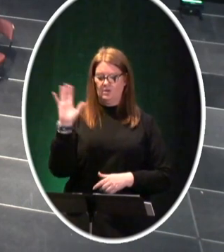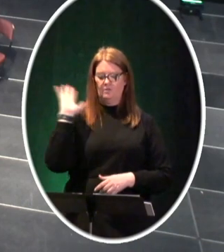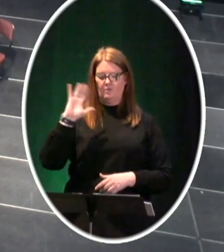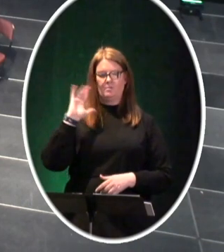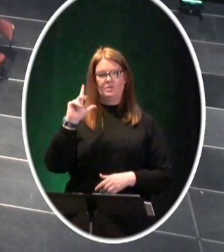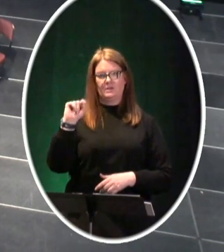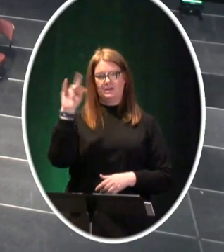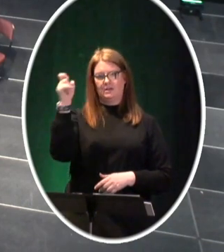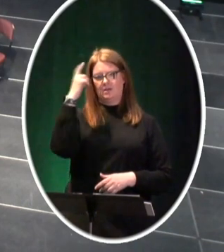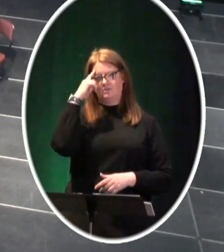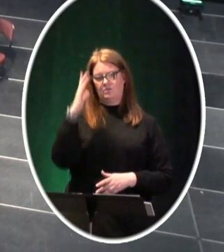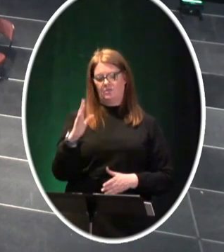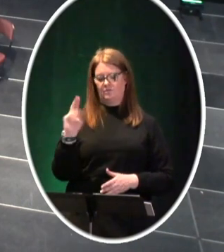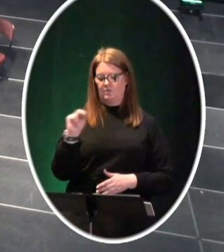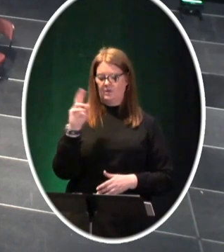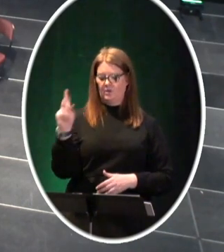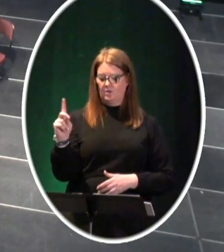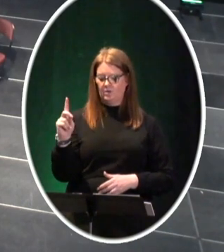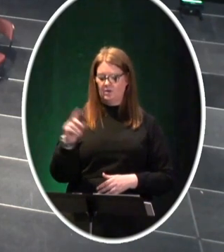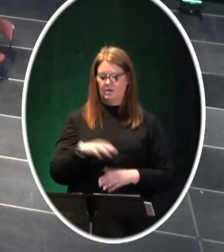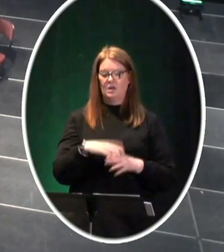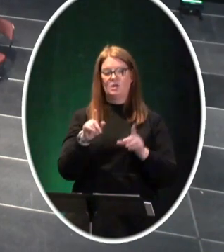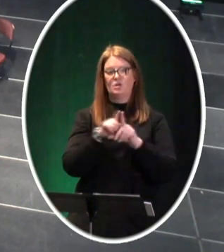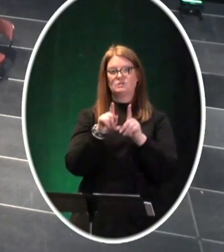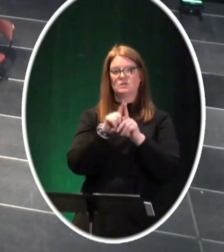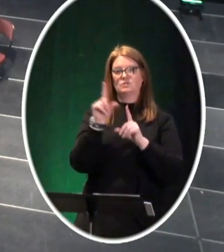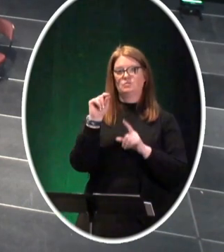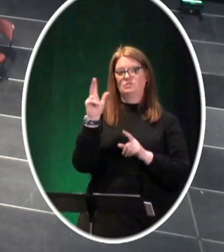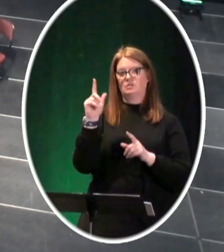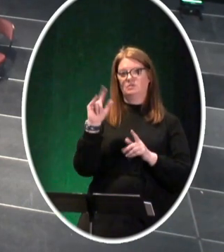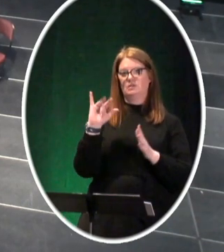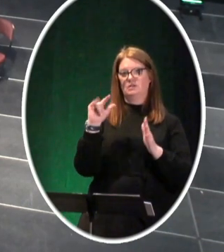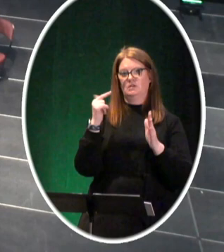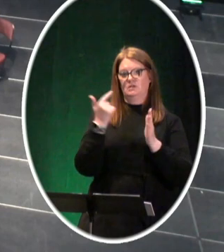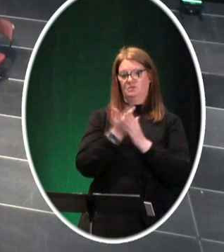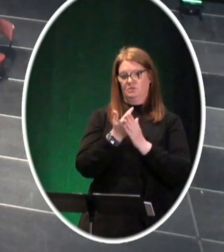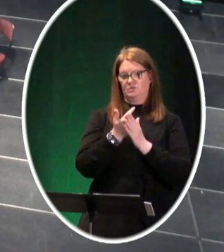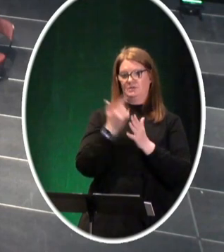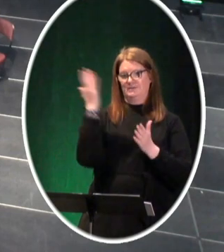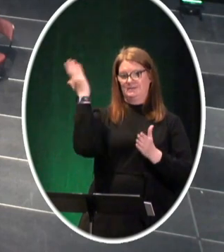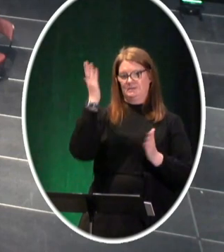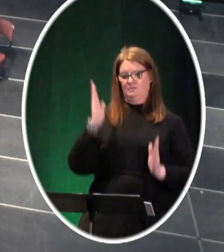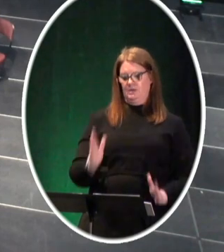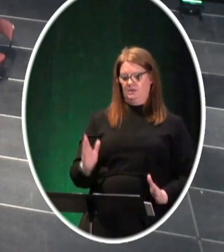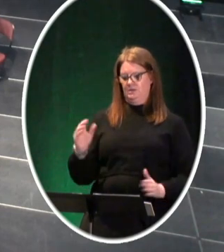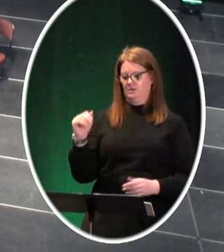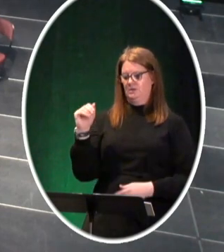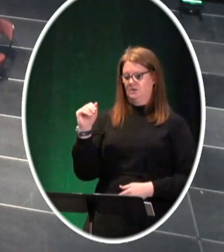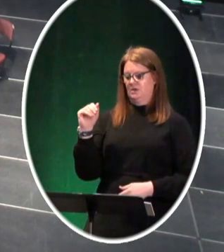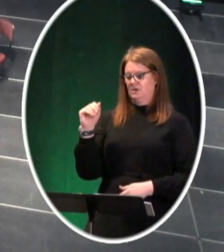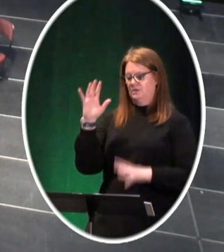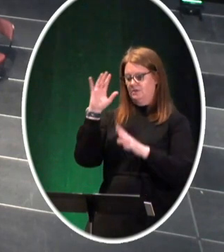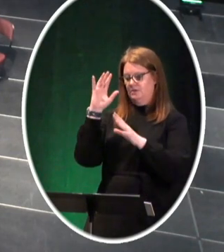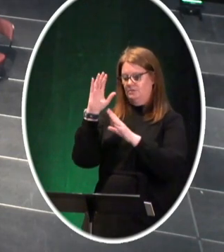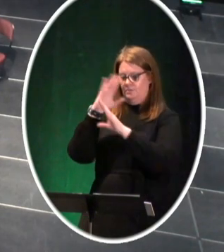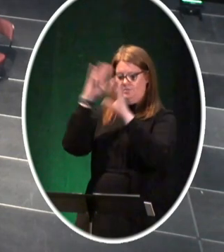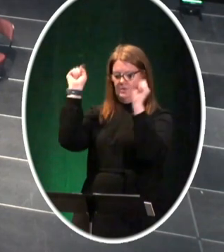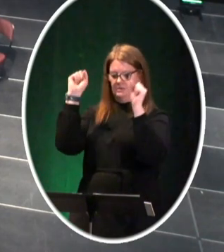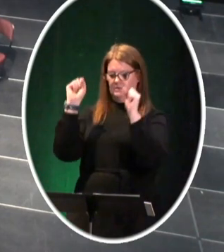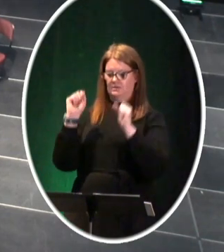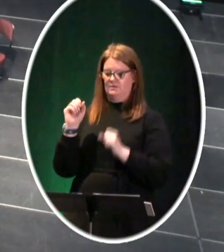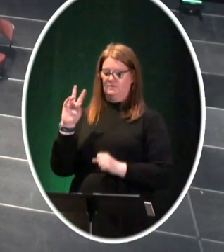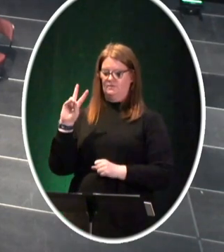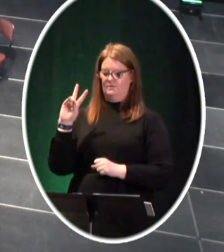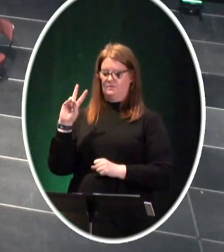speaker. Dr. Doug Jensen, BSC President. Ms. Lisa Johnson, Vice Chancellor